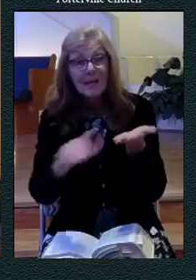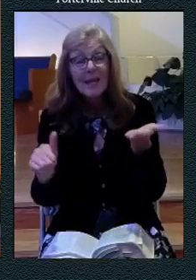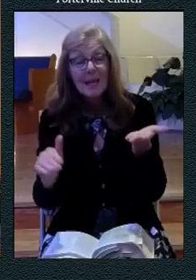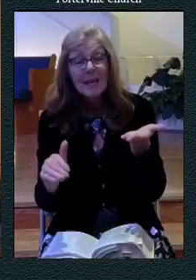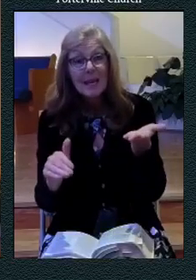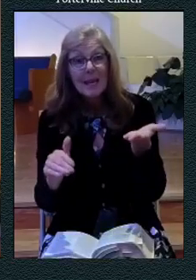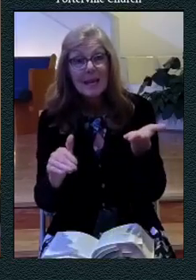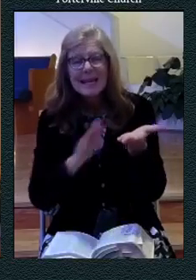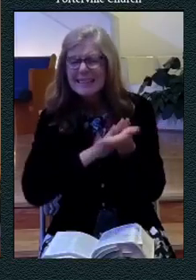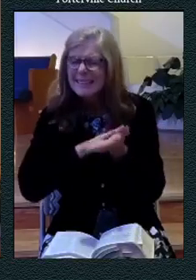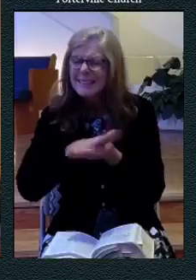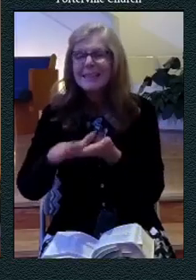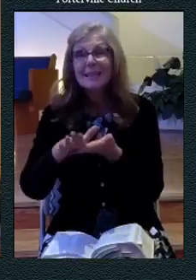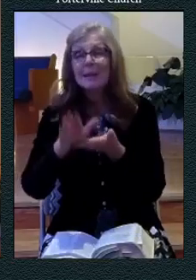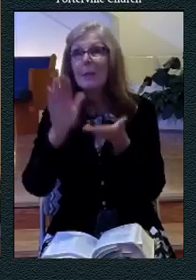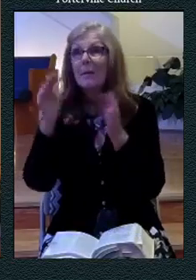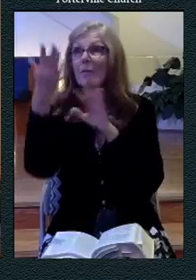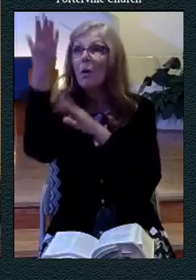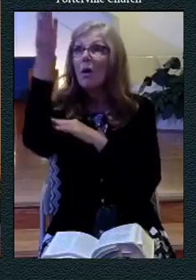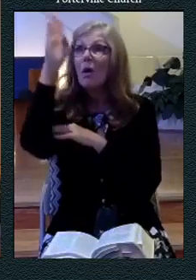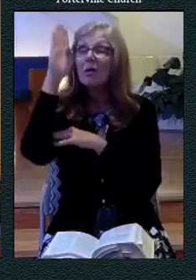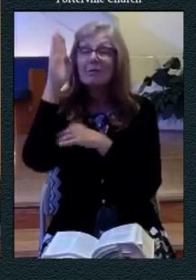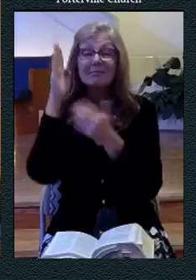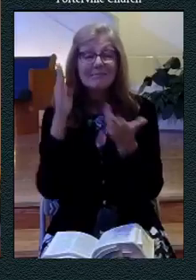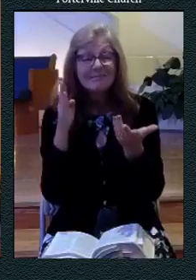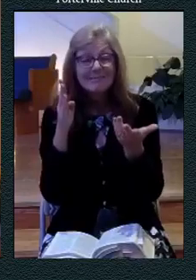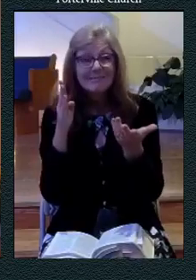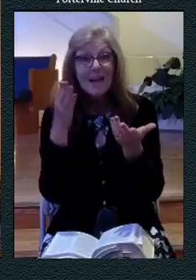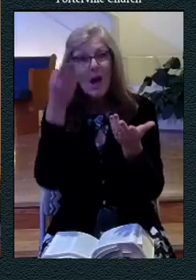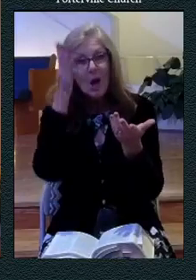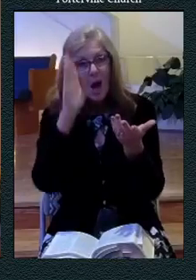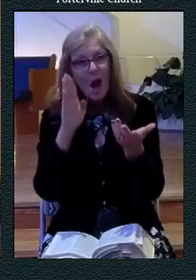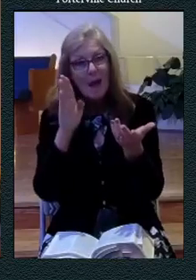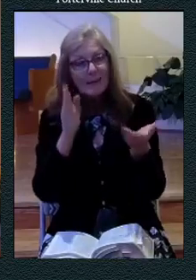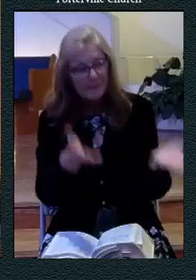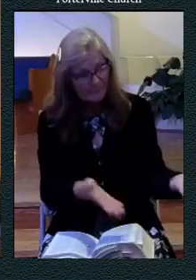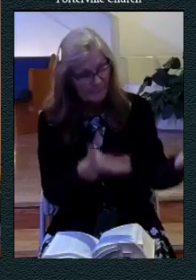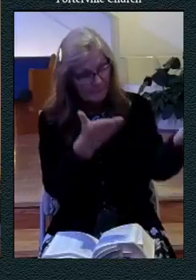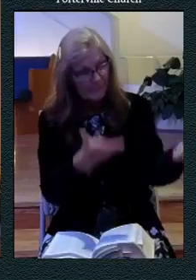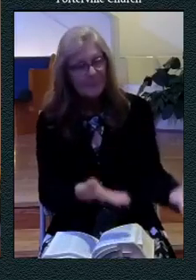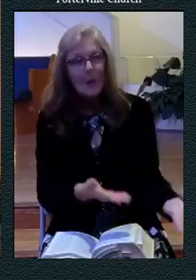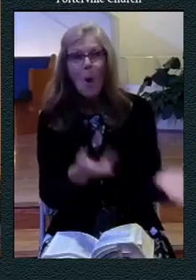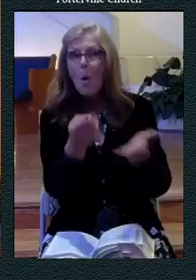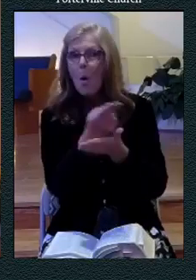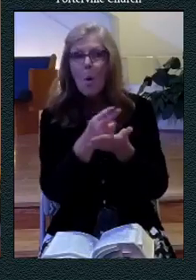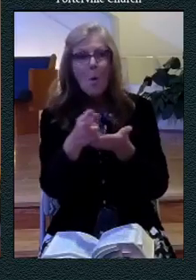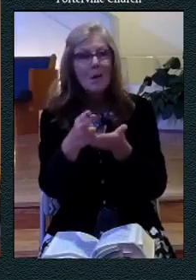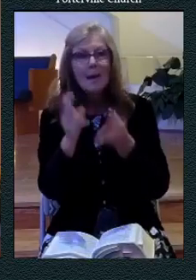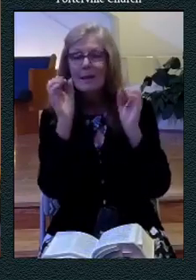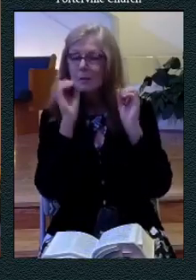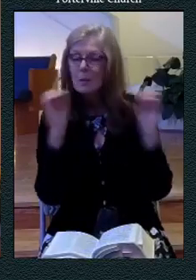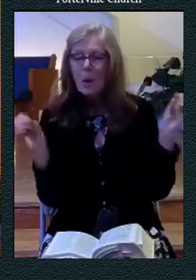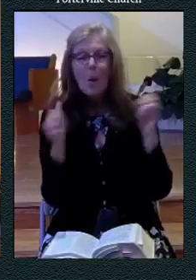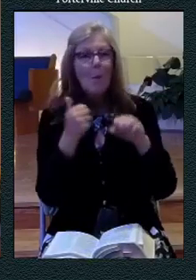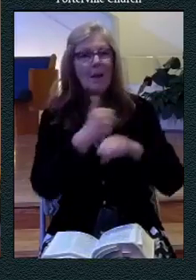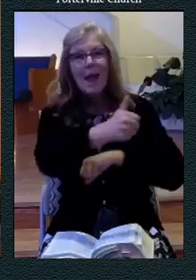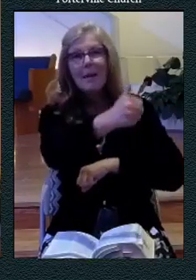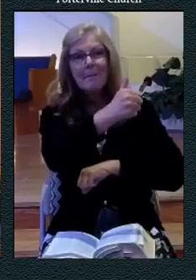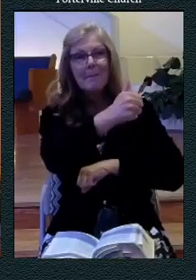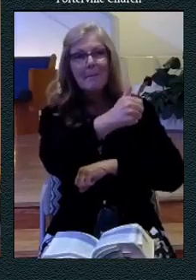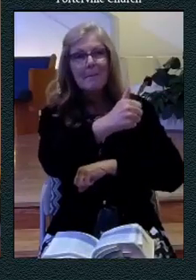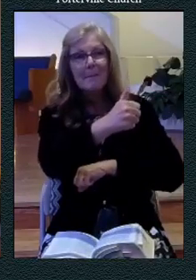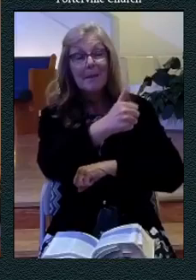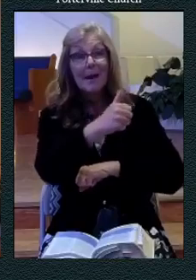clean before him. He's going to present you holy and blameless, not on your own, in